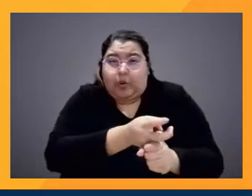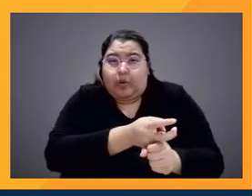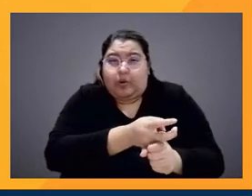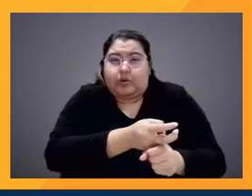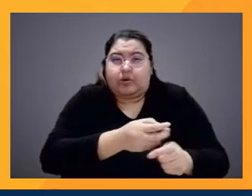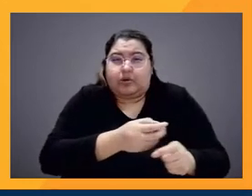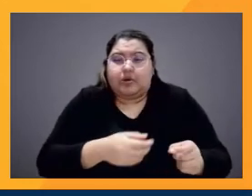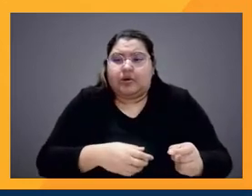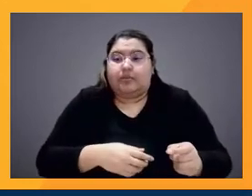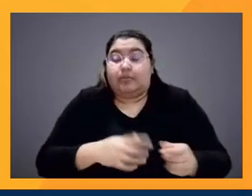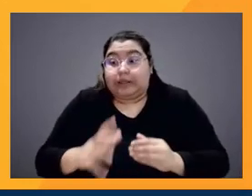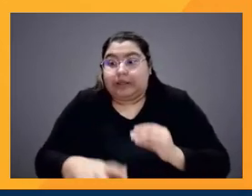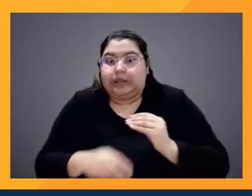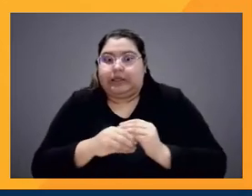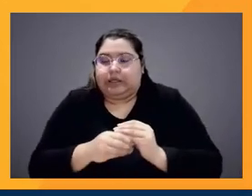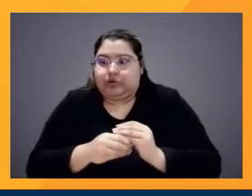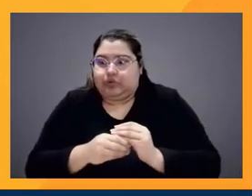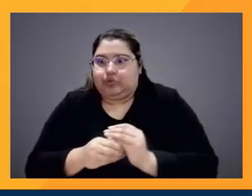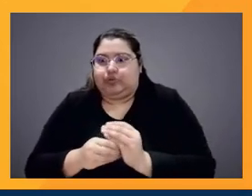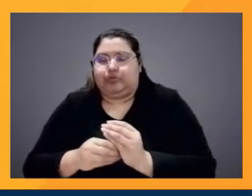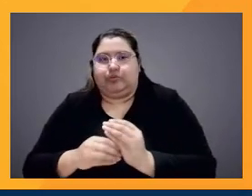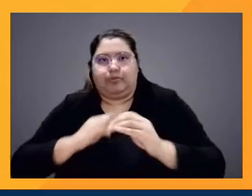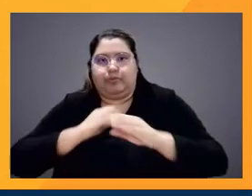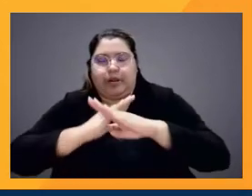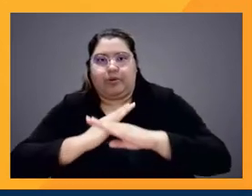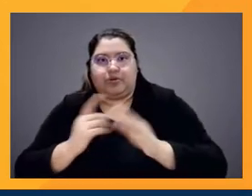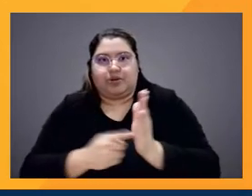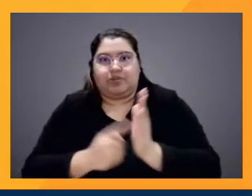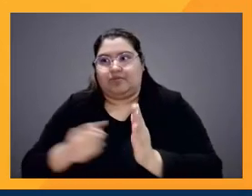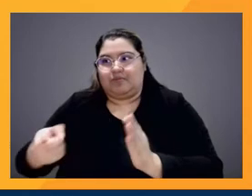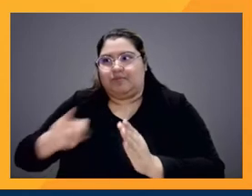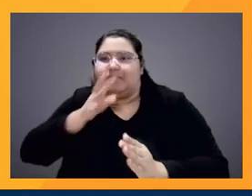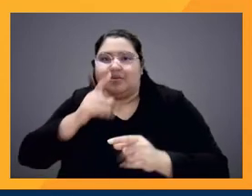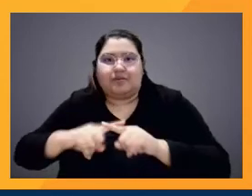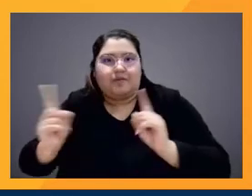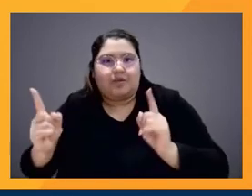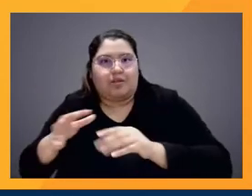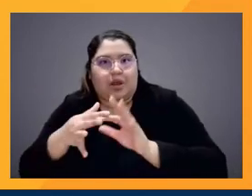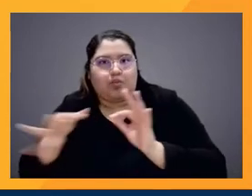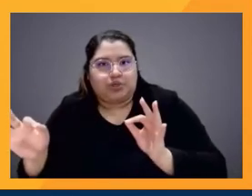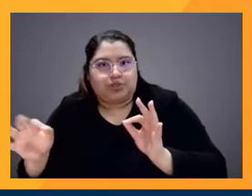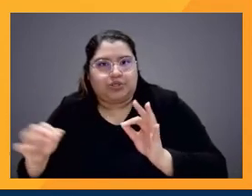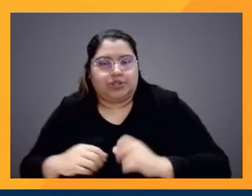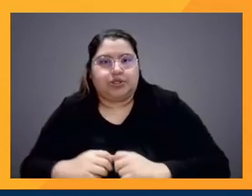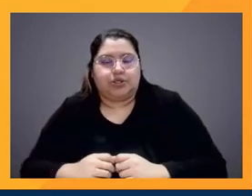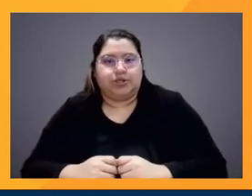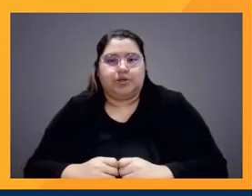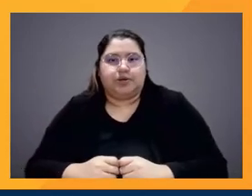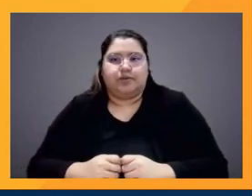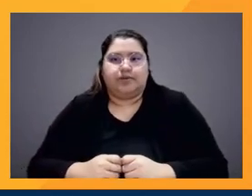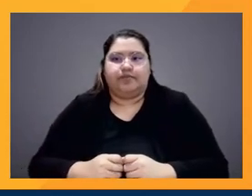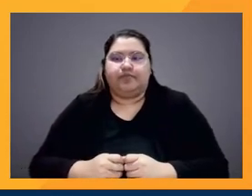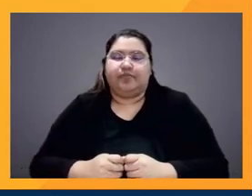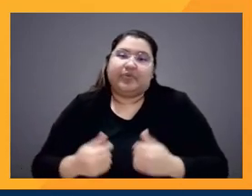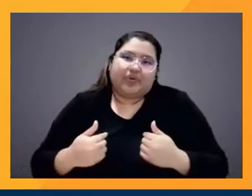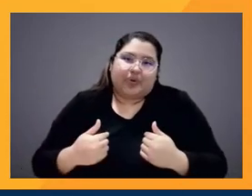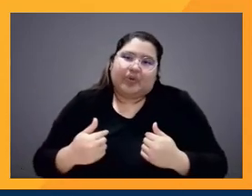particular in North Carolina is the Eastern Band of Cherokee Indians. And we are now starting to launch